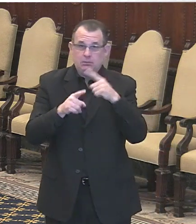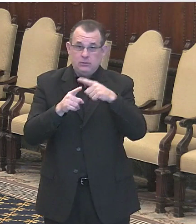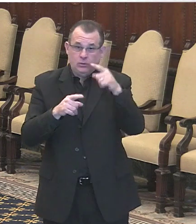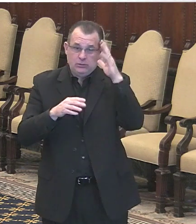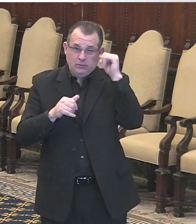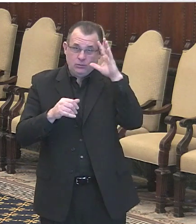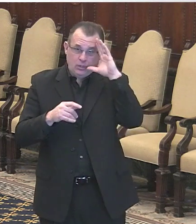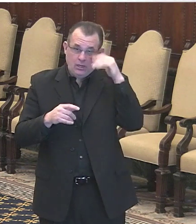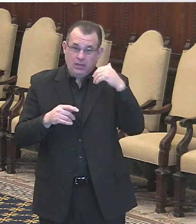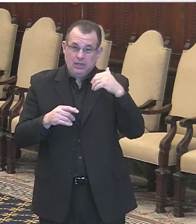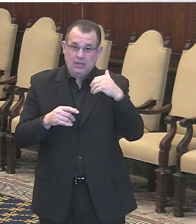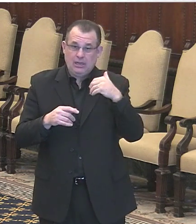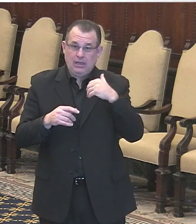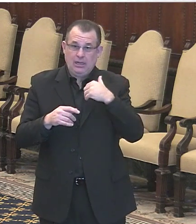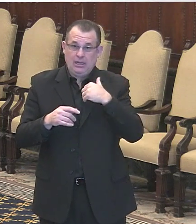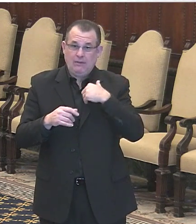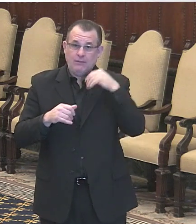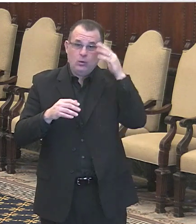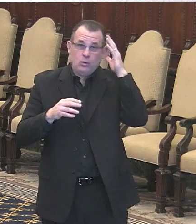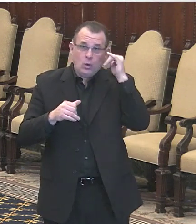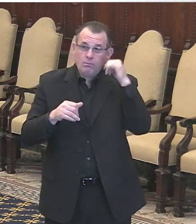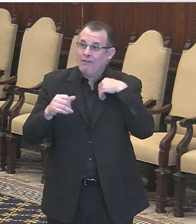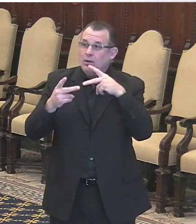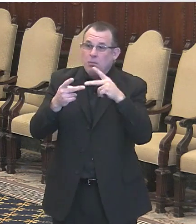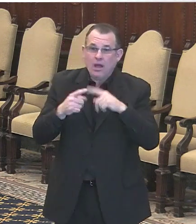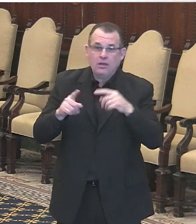folks will have a place to sleep if they so desire.